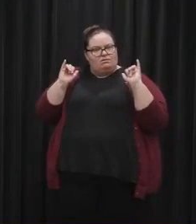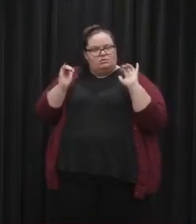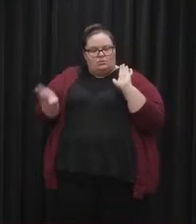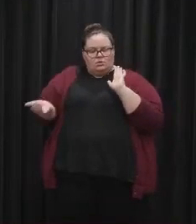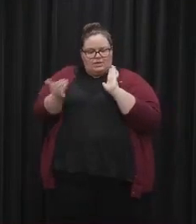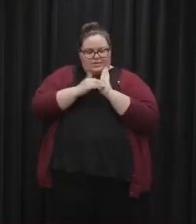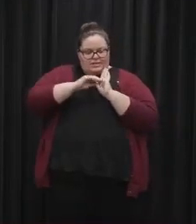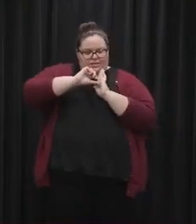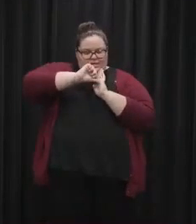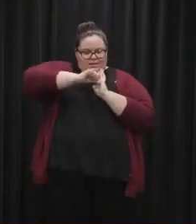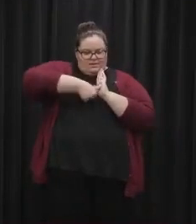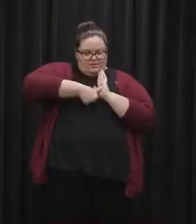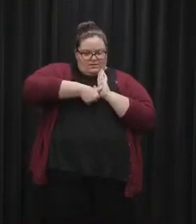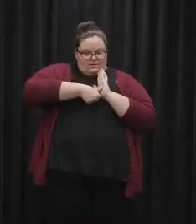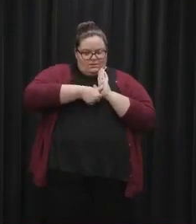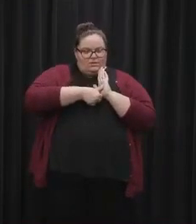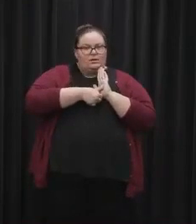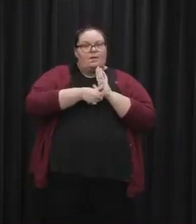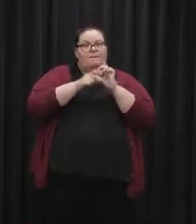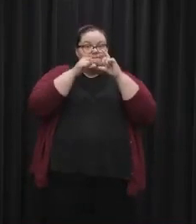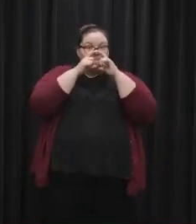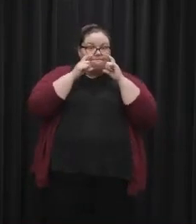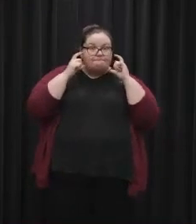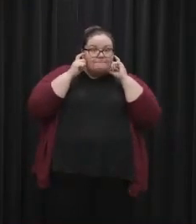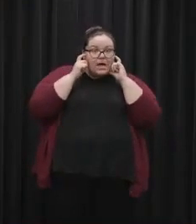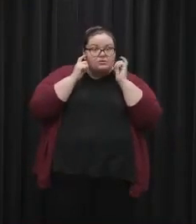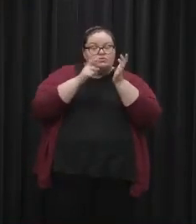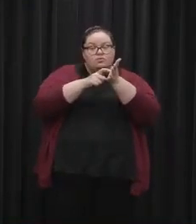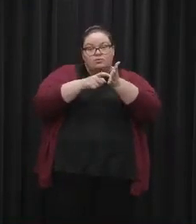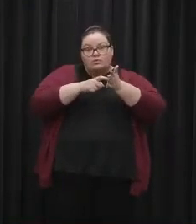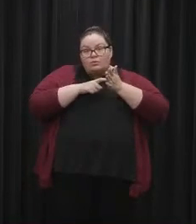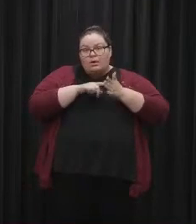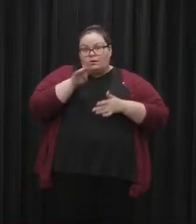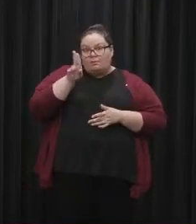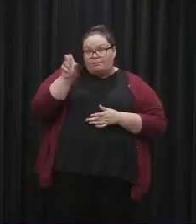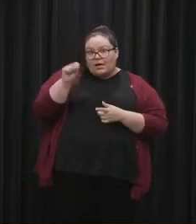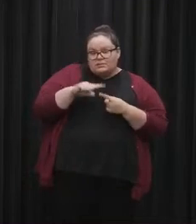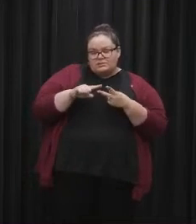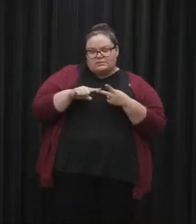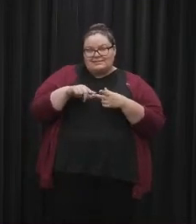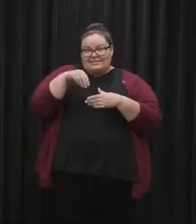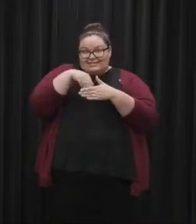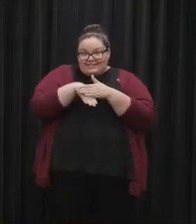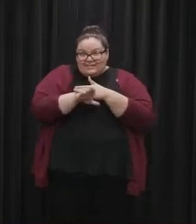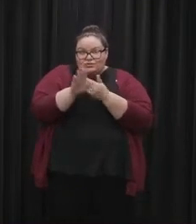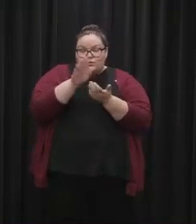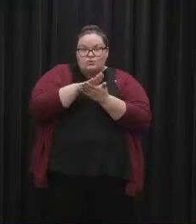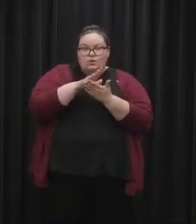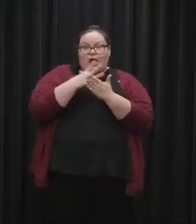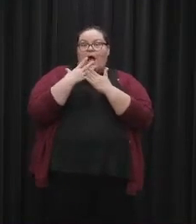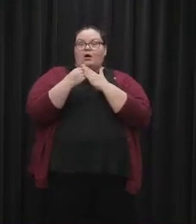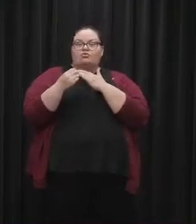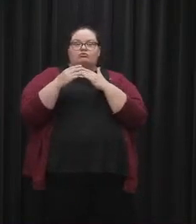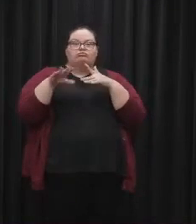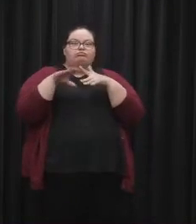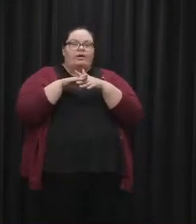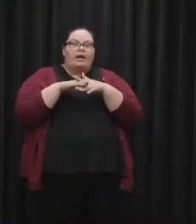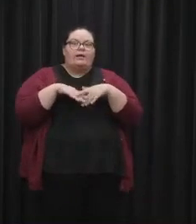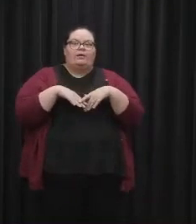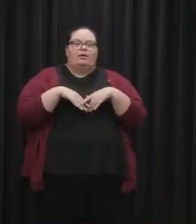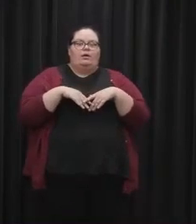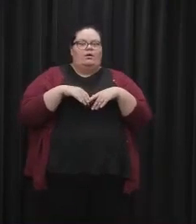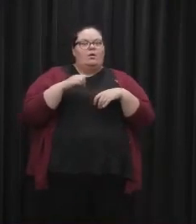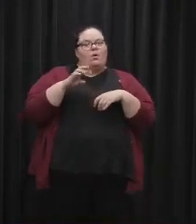to reiterate the message from a couple of days ago, masks are going to be required on the bus, indoors and outdoors, throughout the day, except when eating